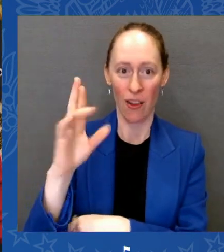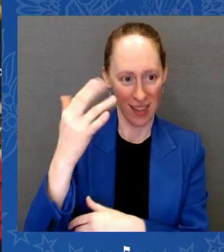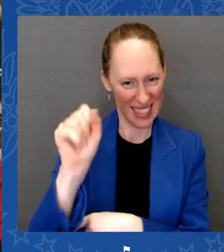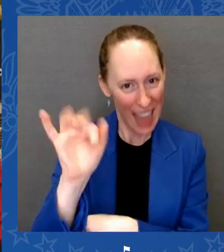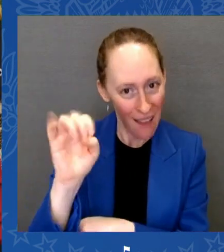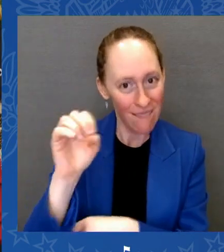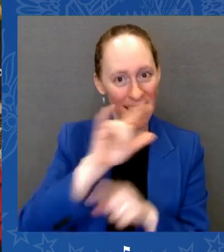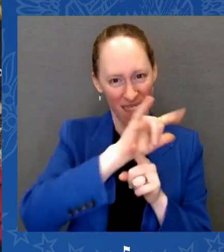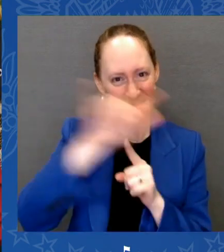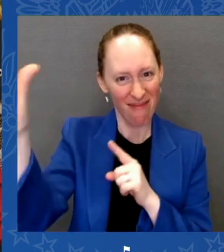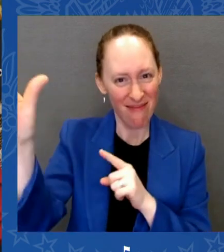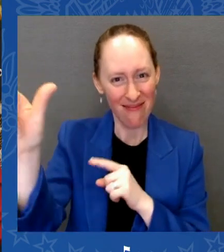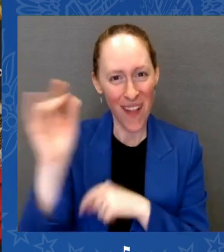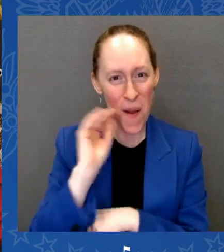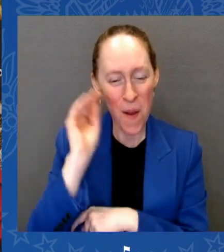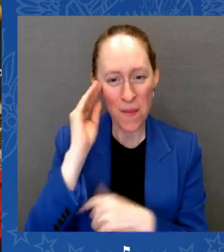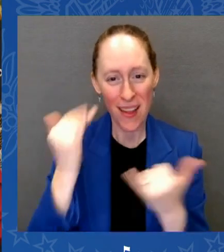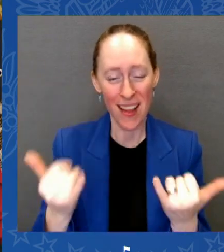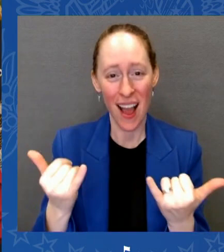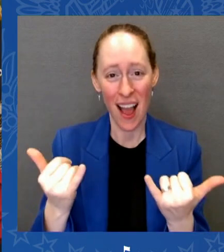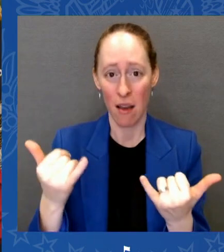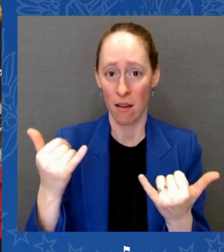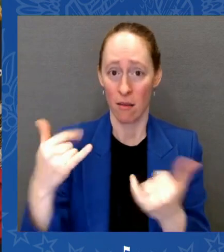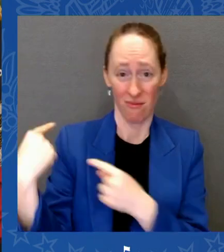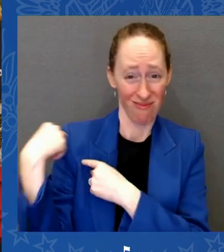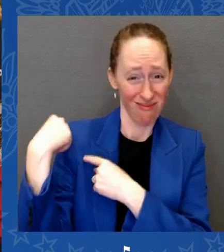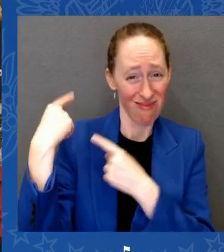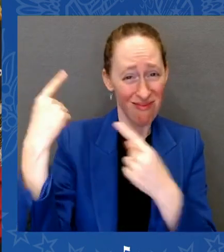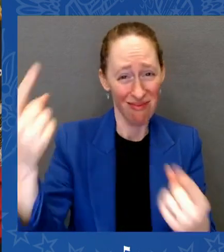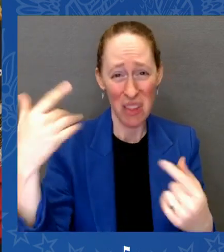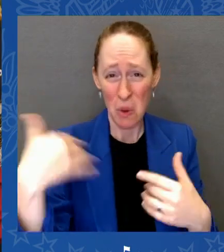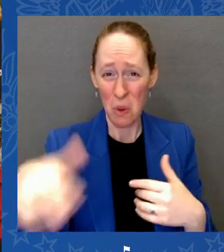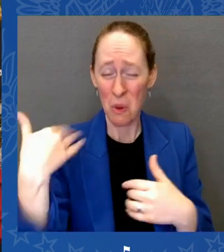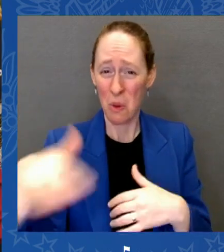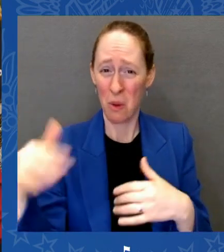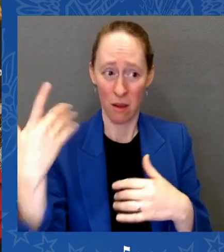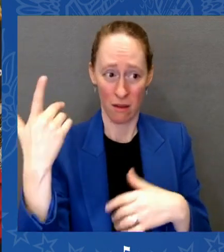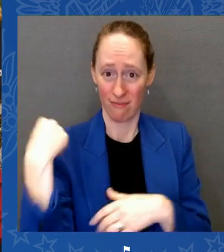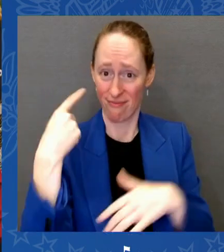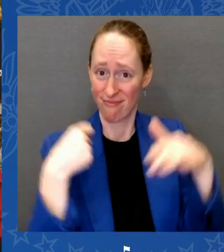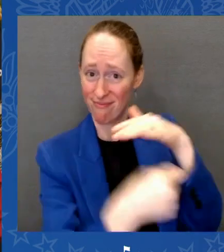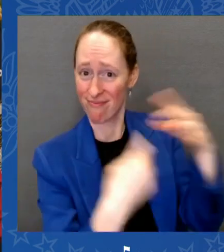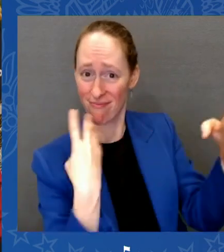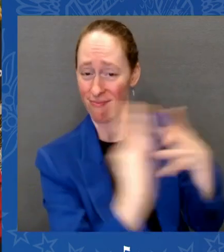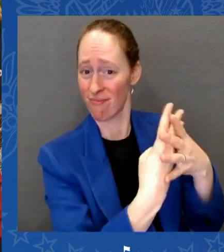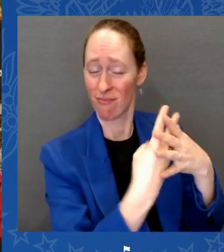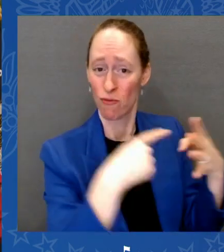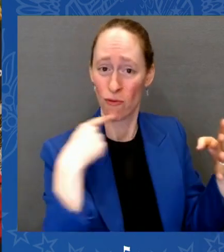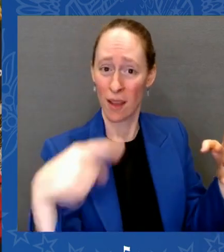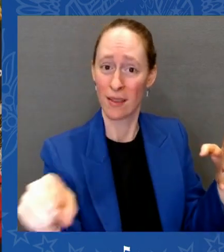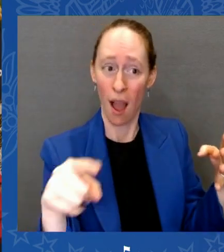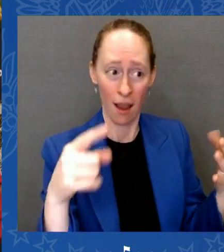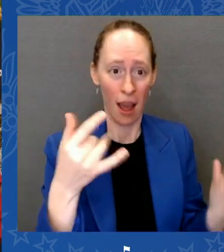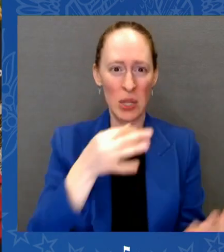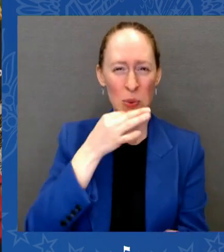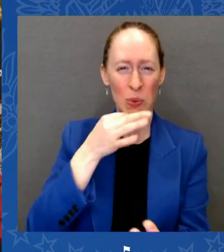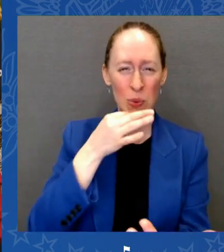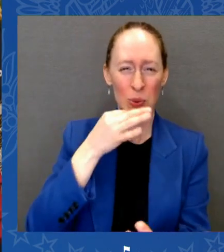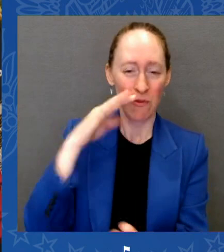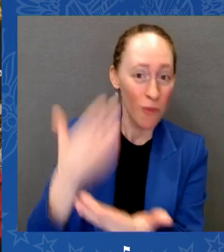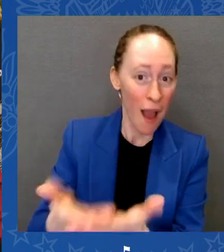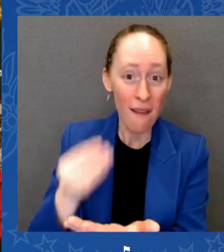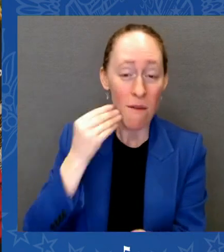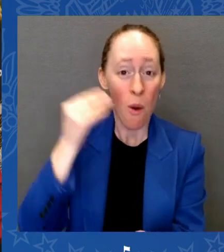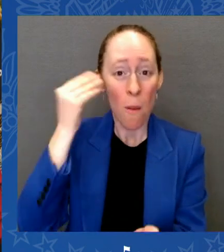ones, and she should have been there all along. This is a day we've worked toward for a long time. We